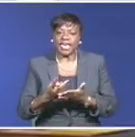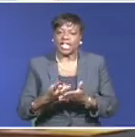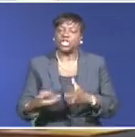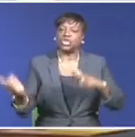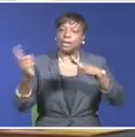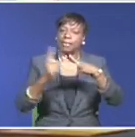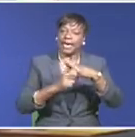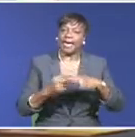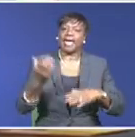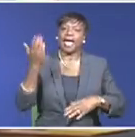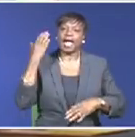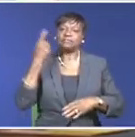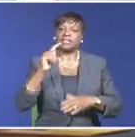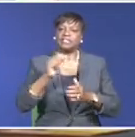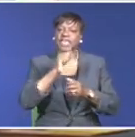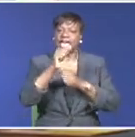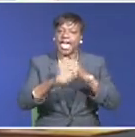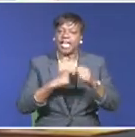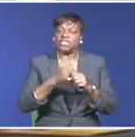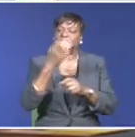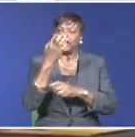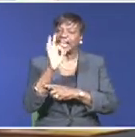the age of 19,